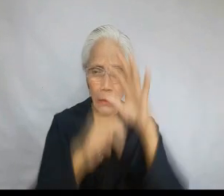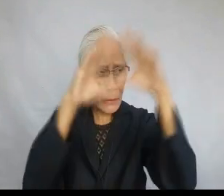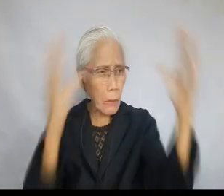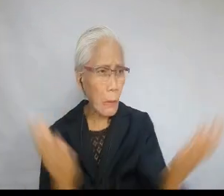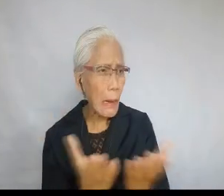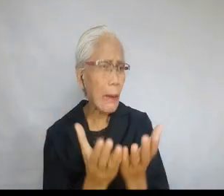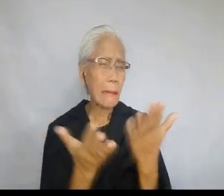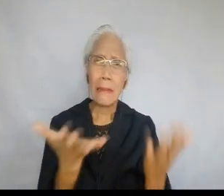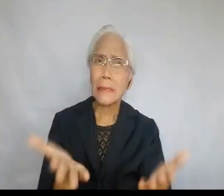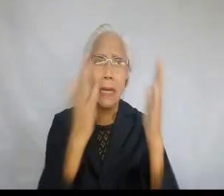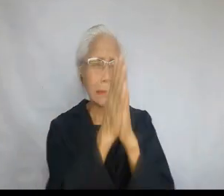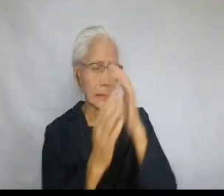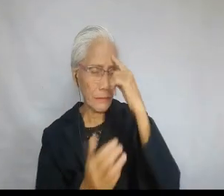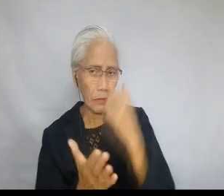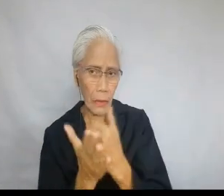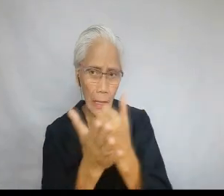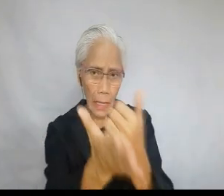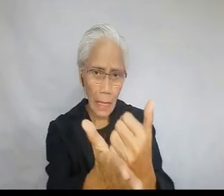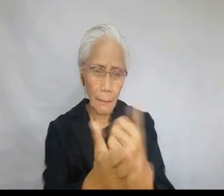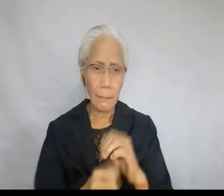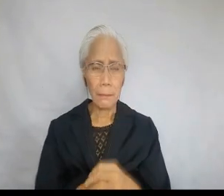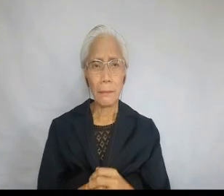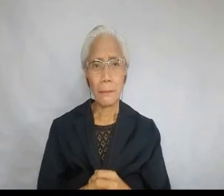the rest of the world is crying for help?